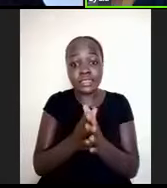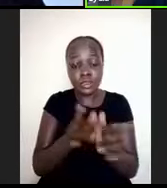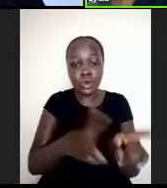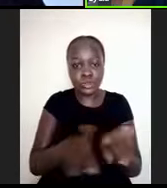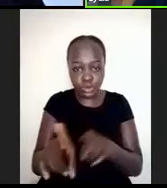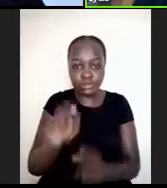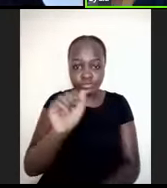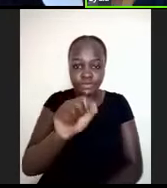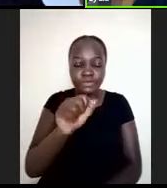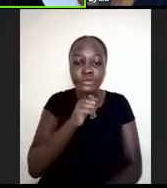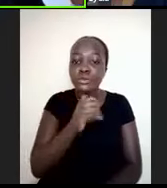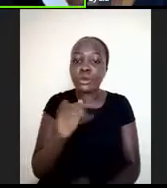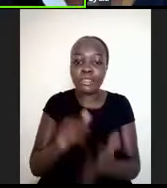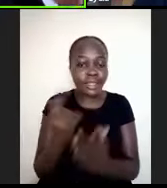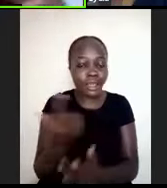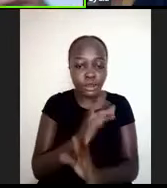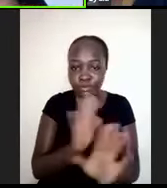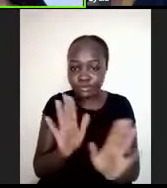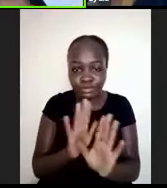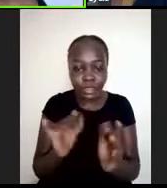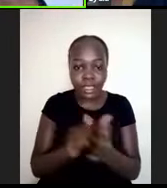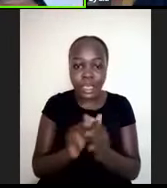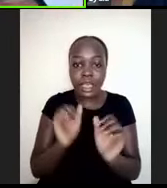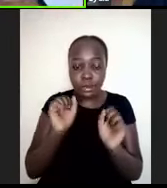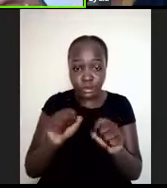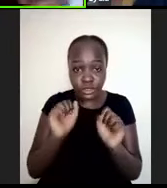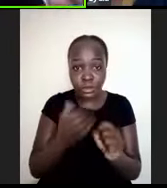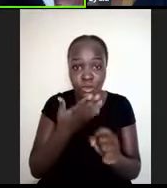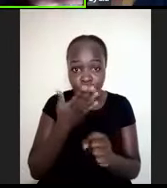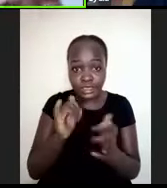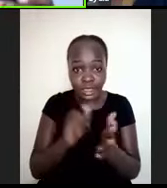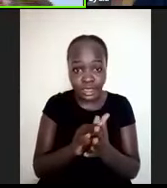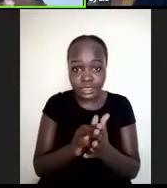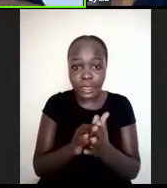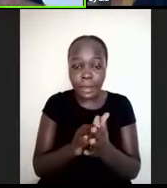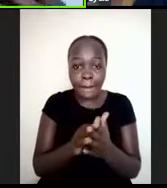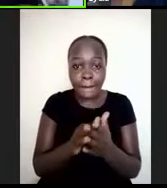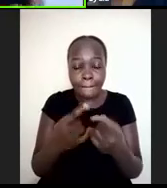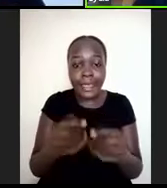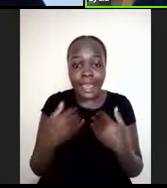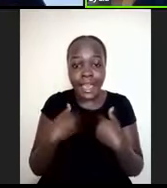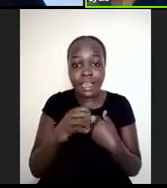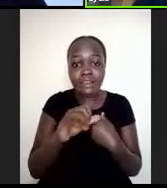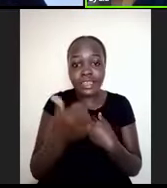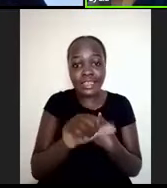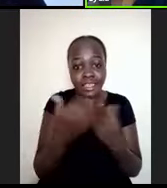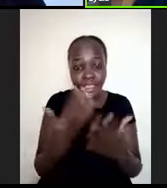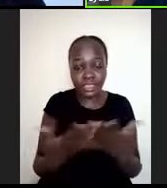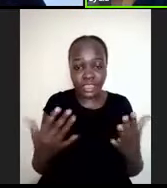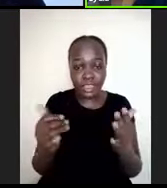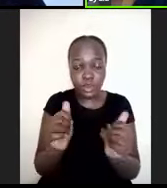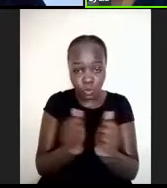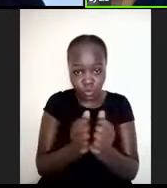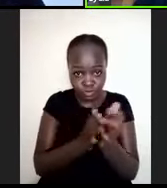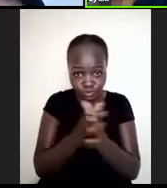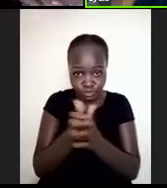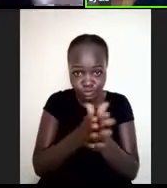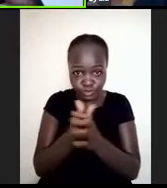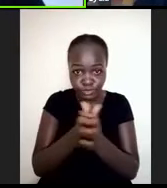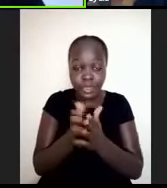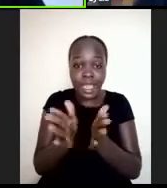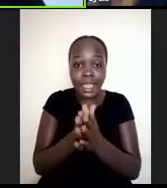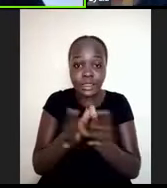just that alone that we can respond to. Definitely, there are many other things that would influence even